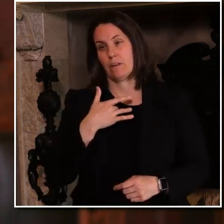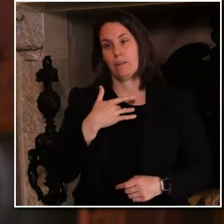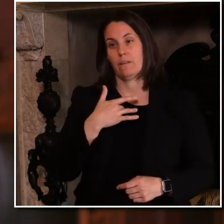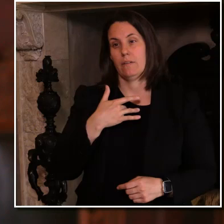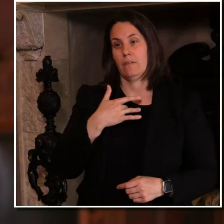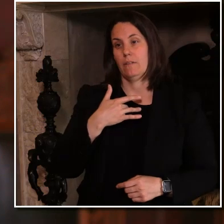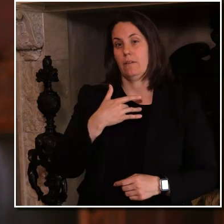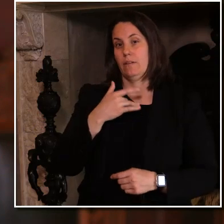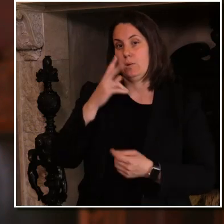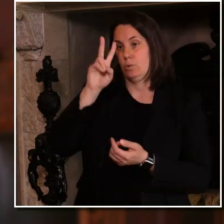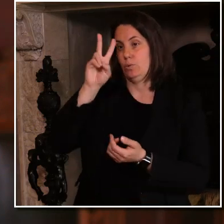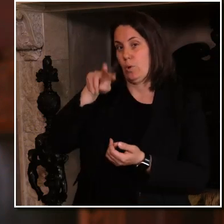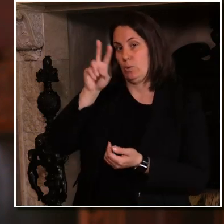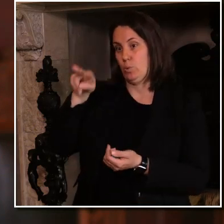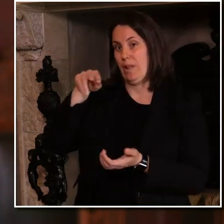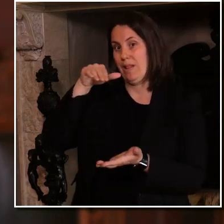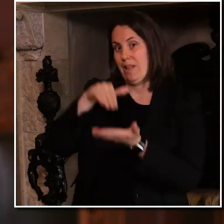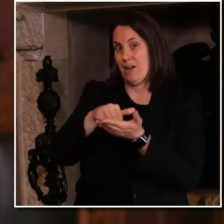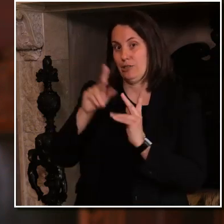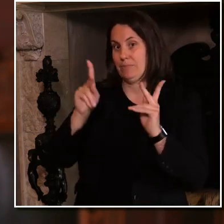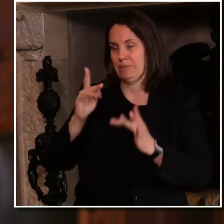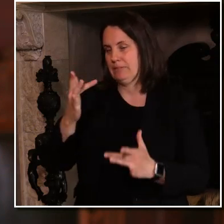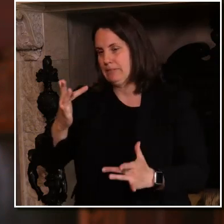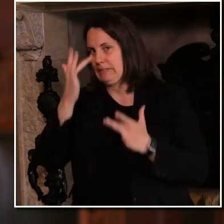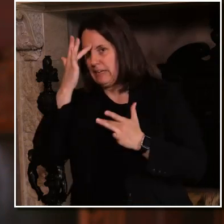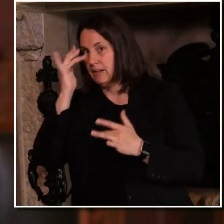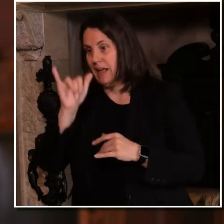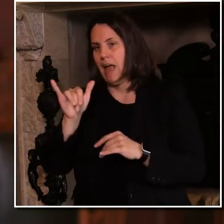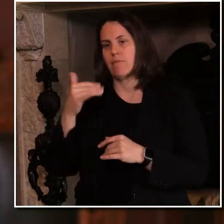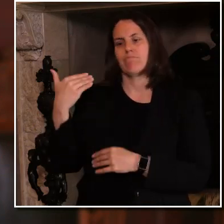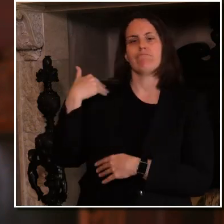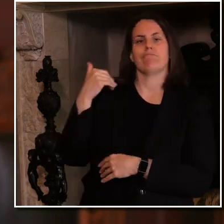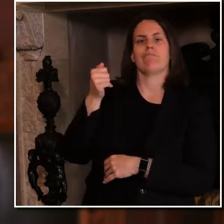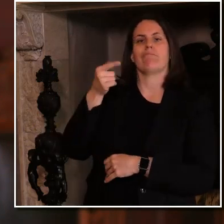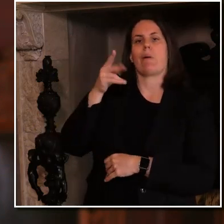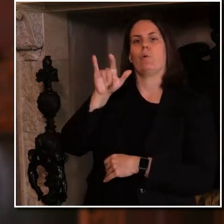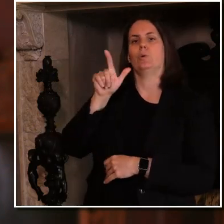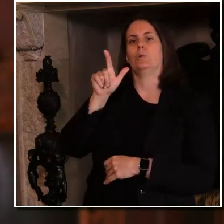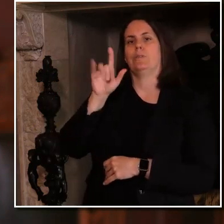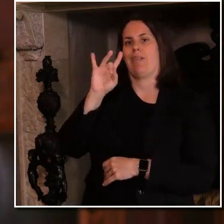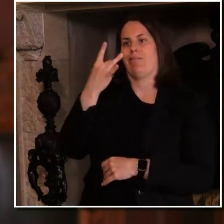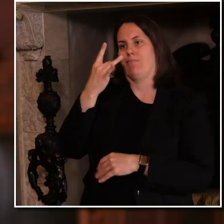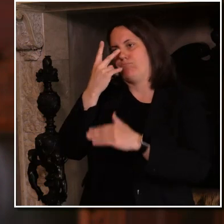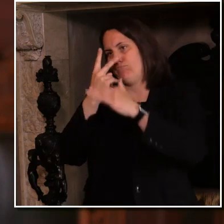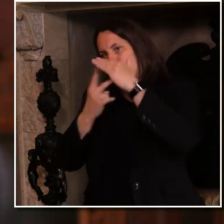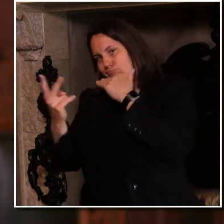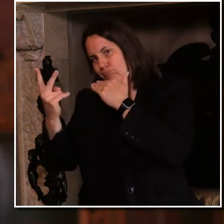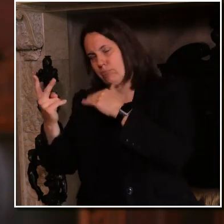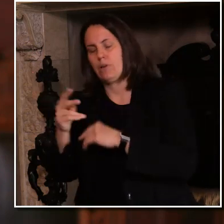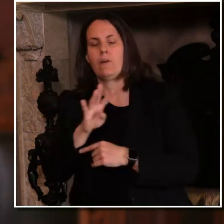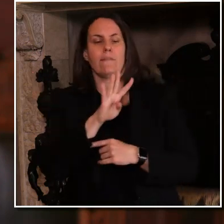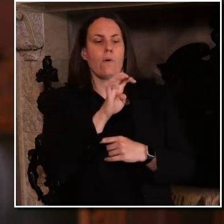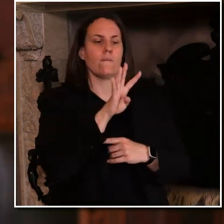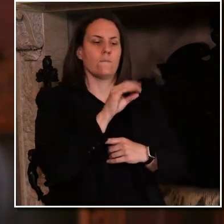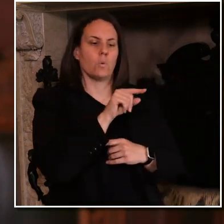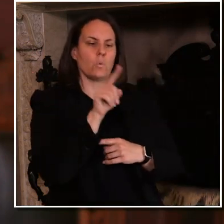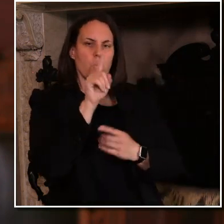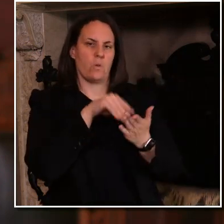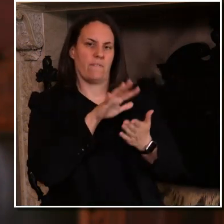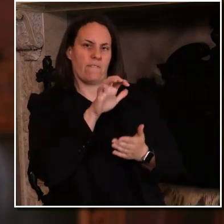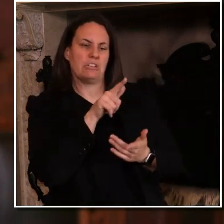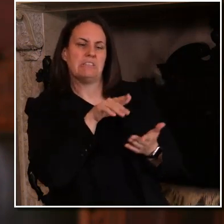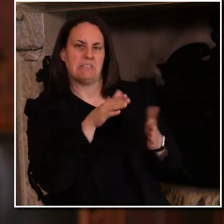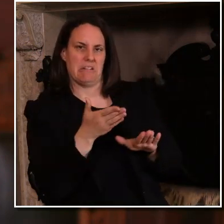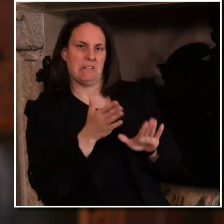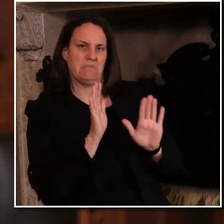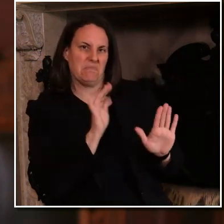would result in 440 to 1,500 deaths. And those deaths would not necessarily occur by April 8th, right?